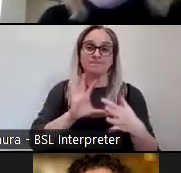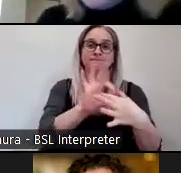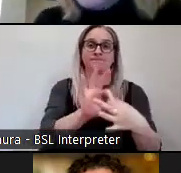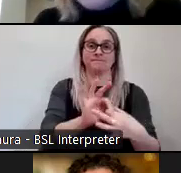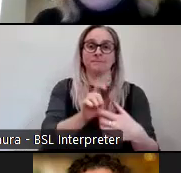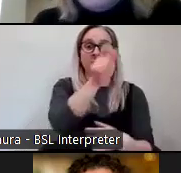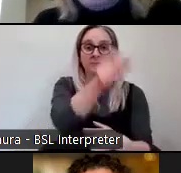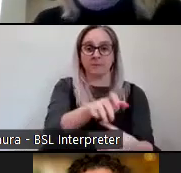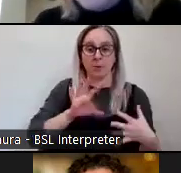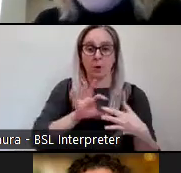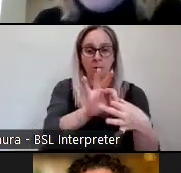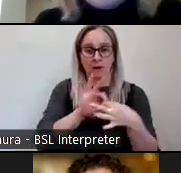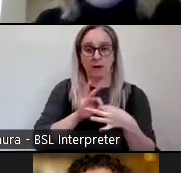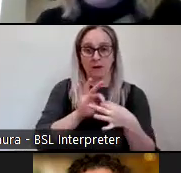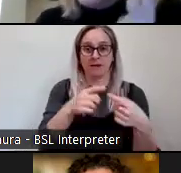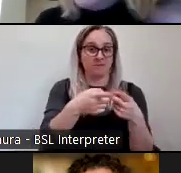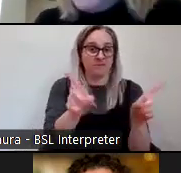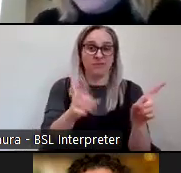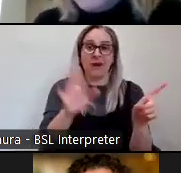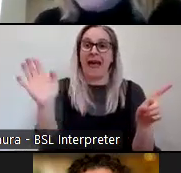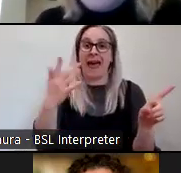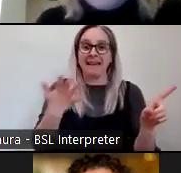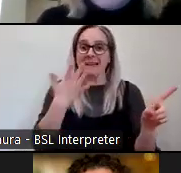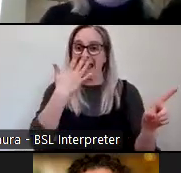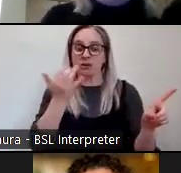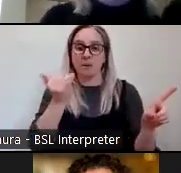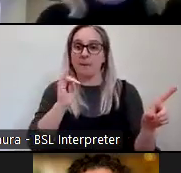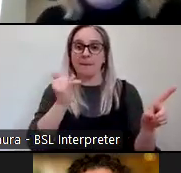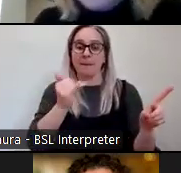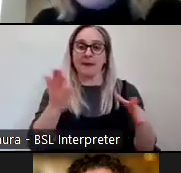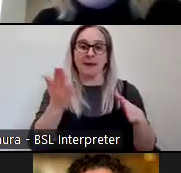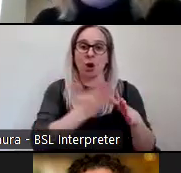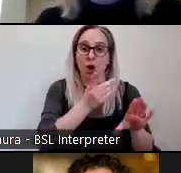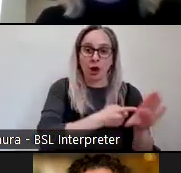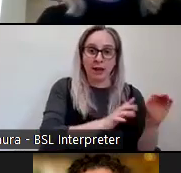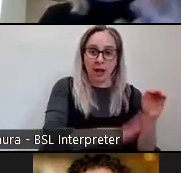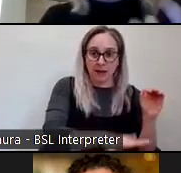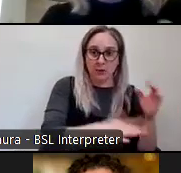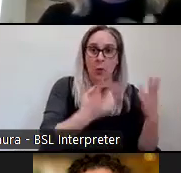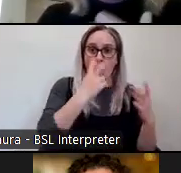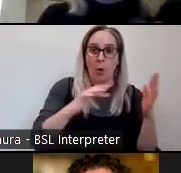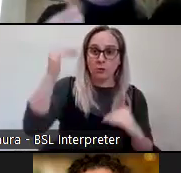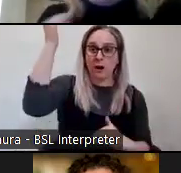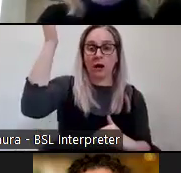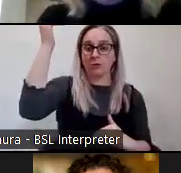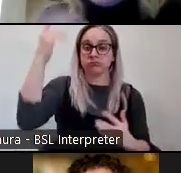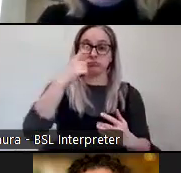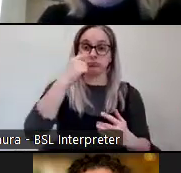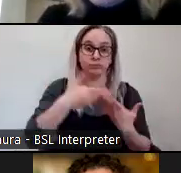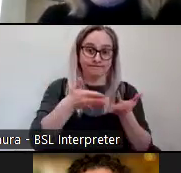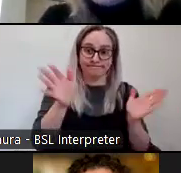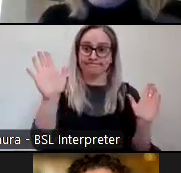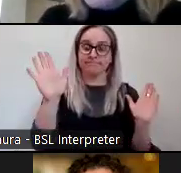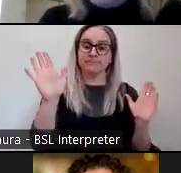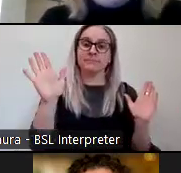those participants can be of any age. It could be early years provision, it might be working with elders. You might be more involved